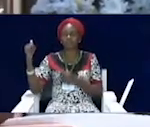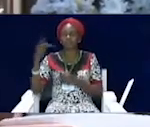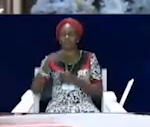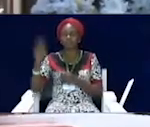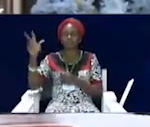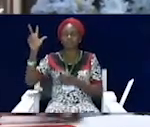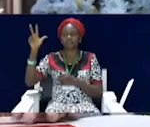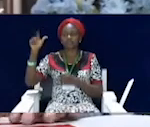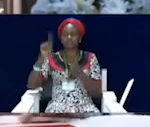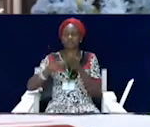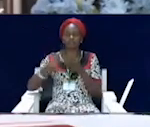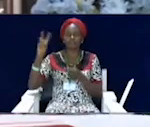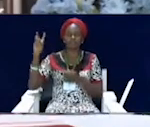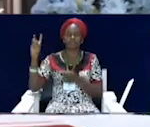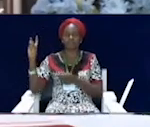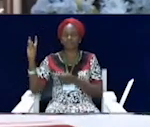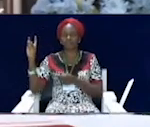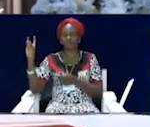from verse 13 to 16.